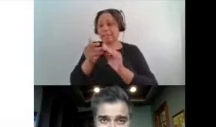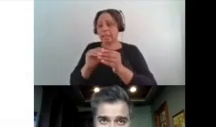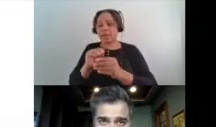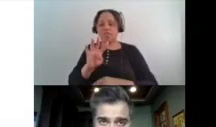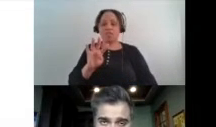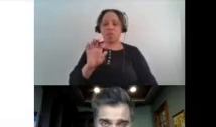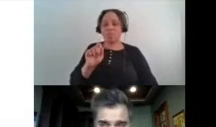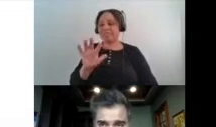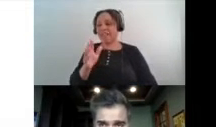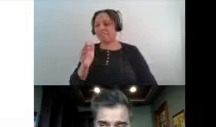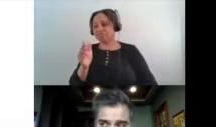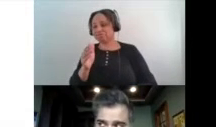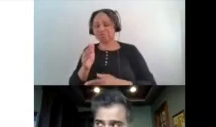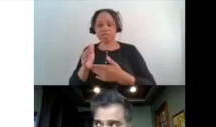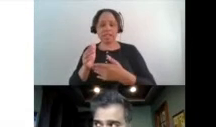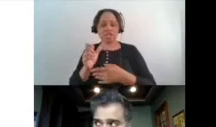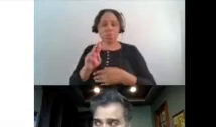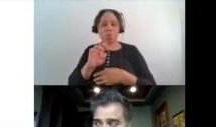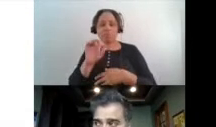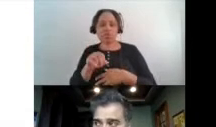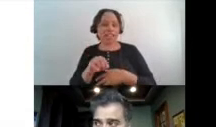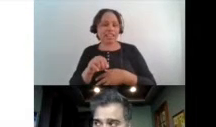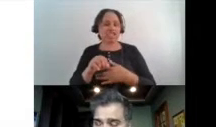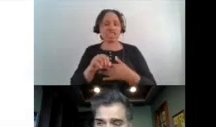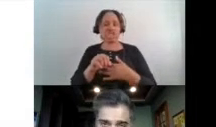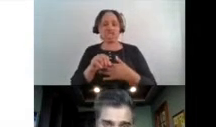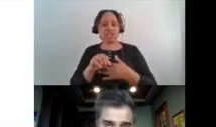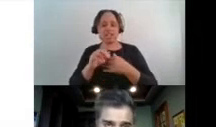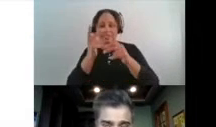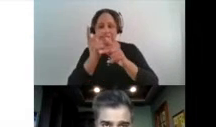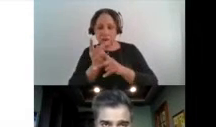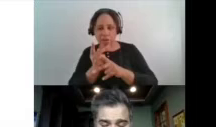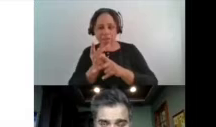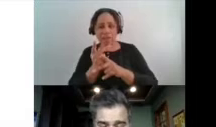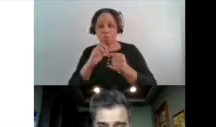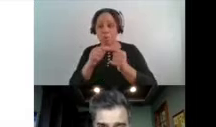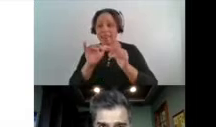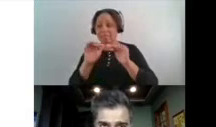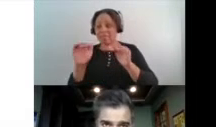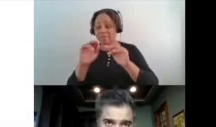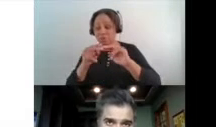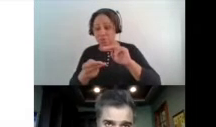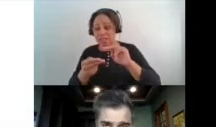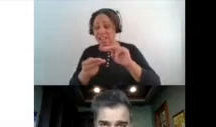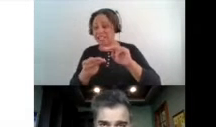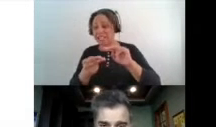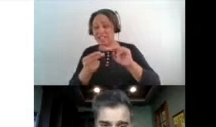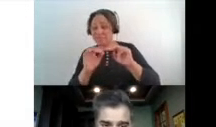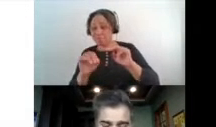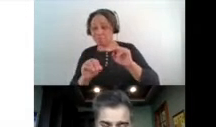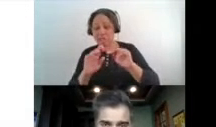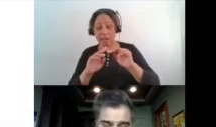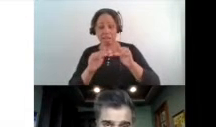function percentage that's calculated by the creatinine value, when that level goes down less than 15%, less than